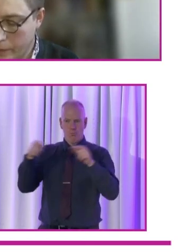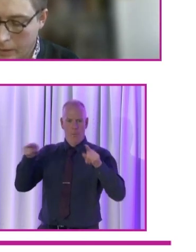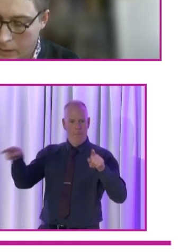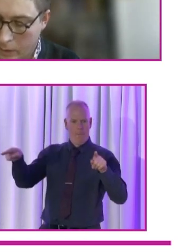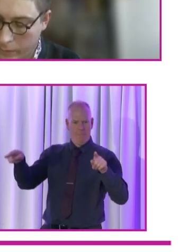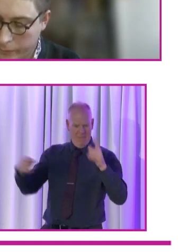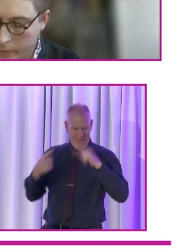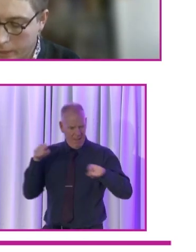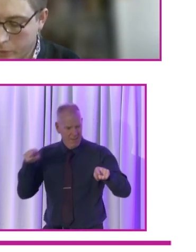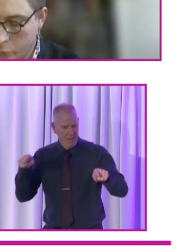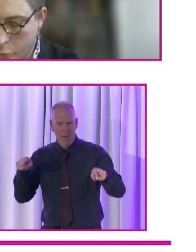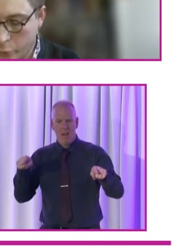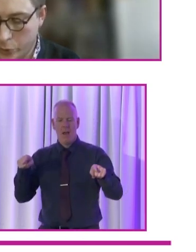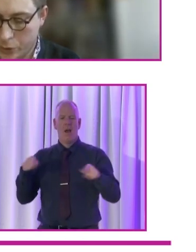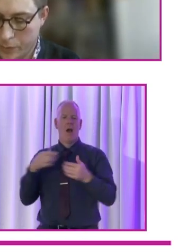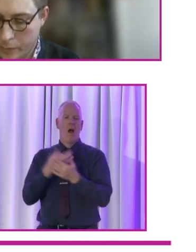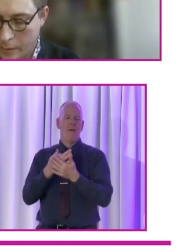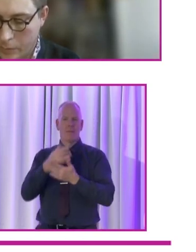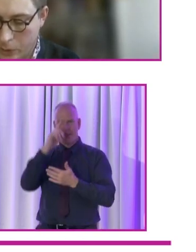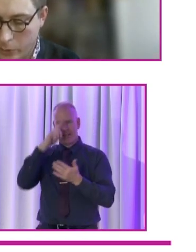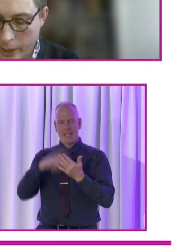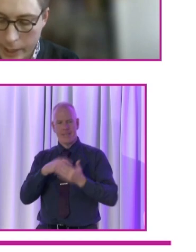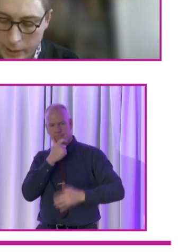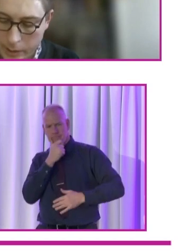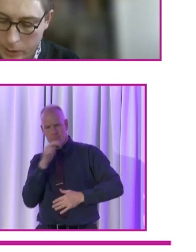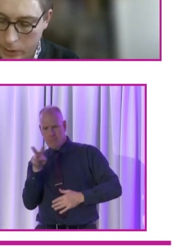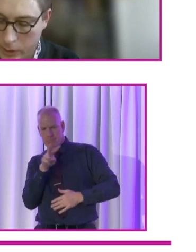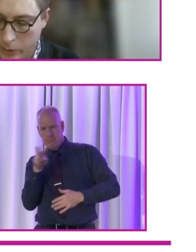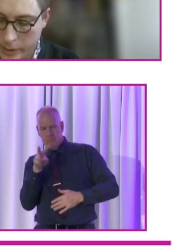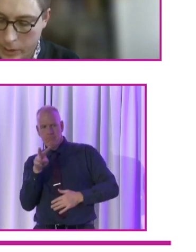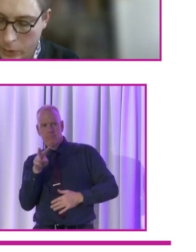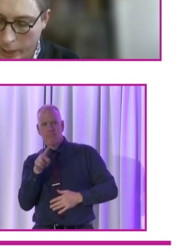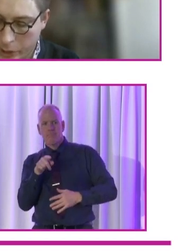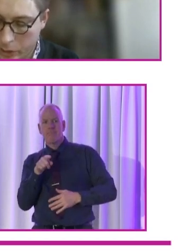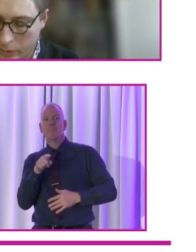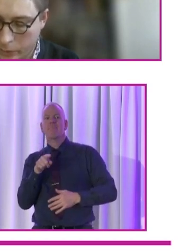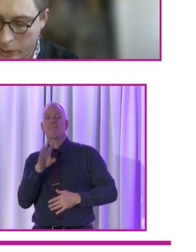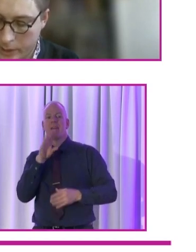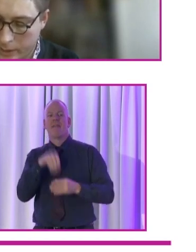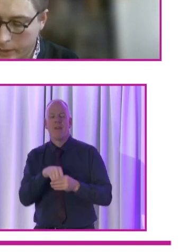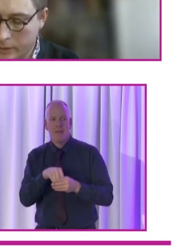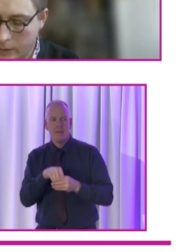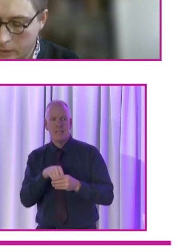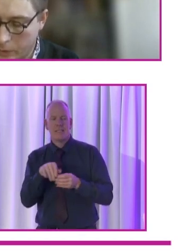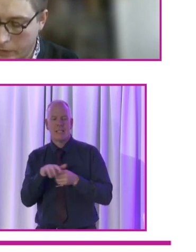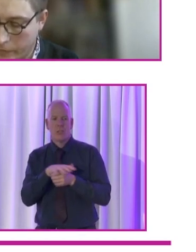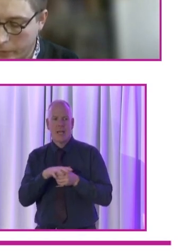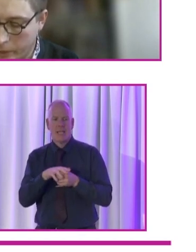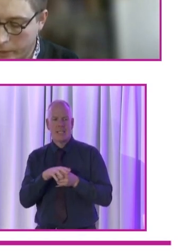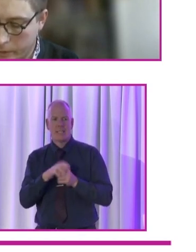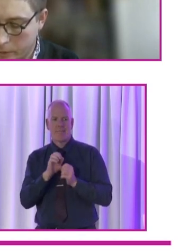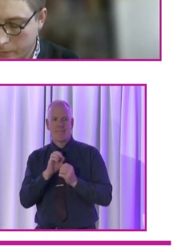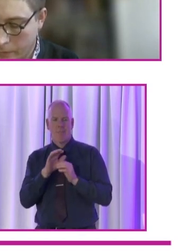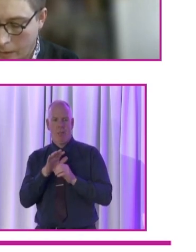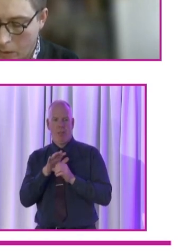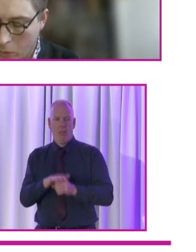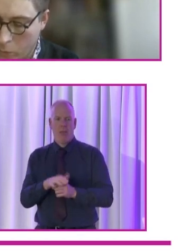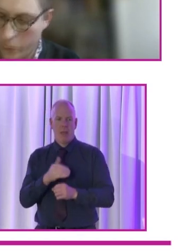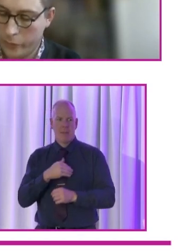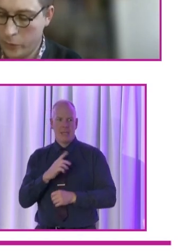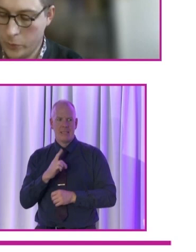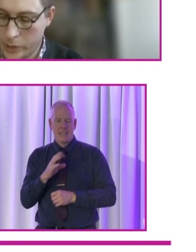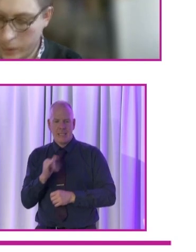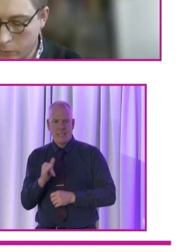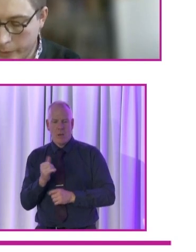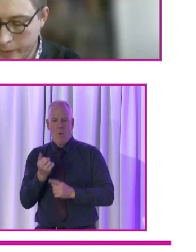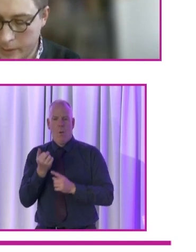room. Often he has to choose between getting into a situation in which his dignity is being violated